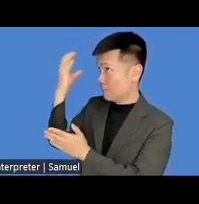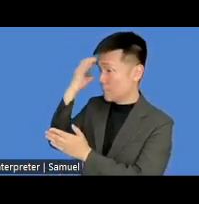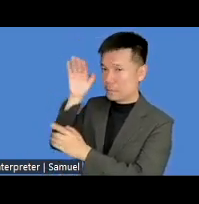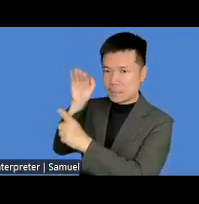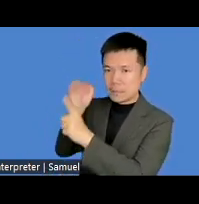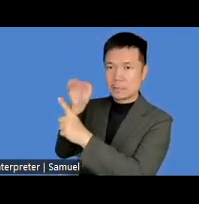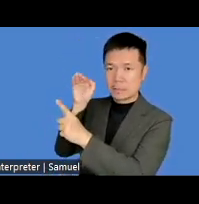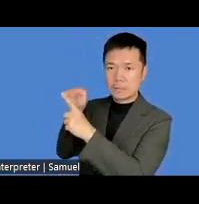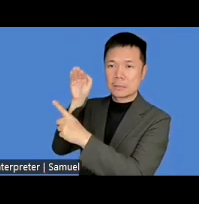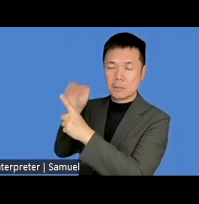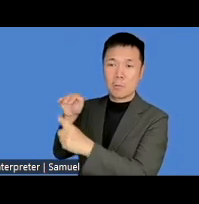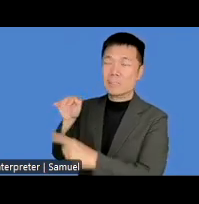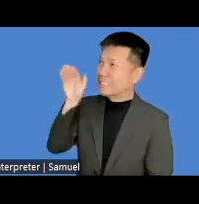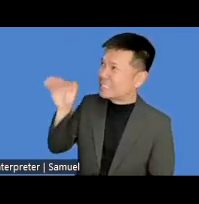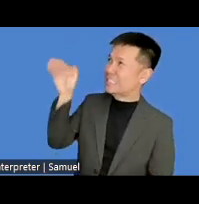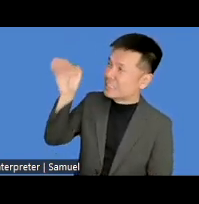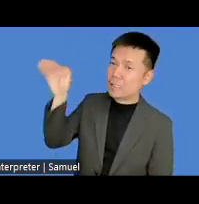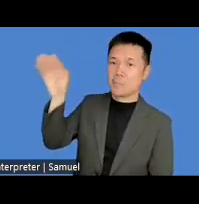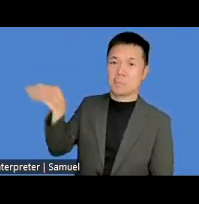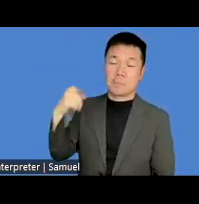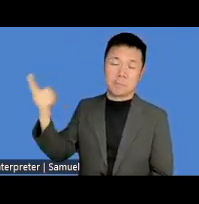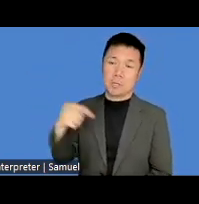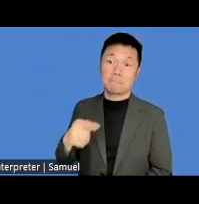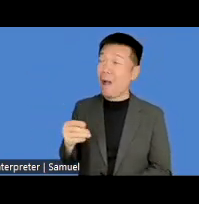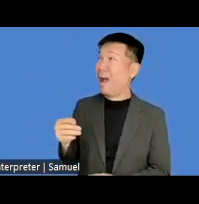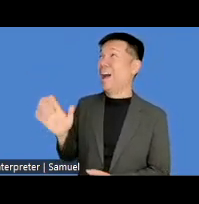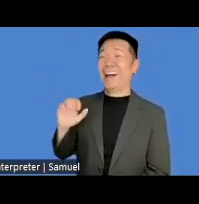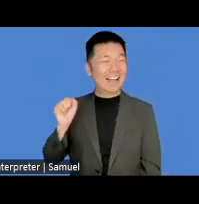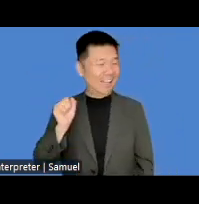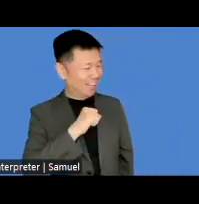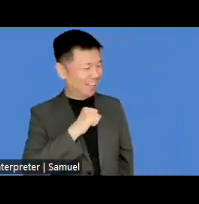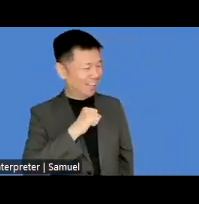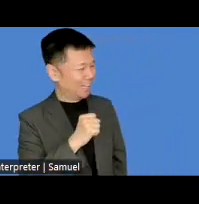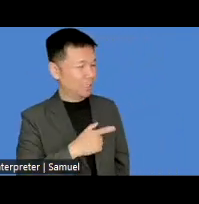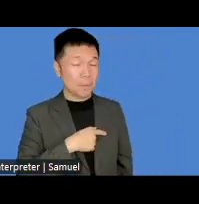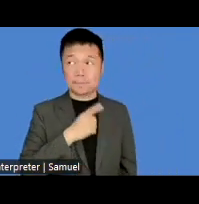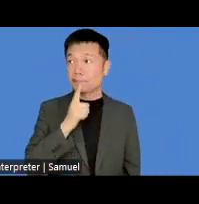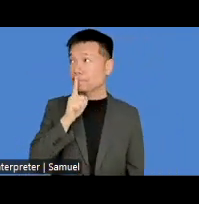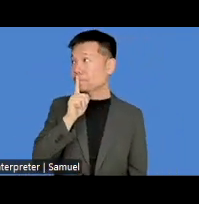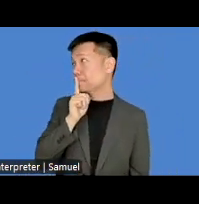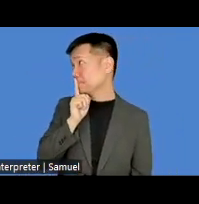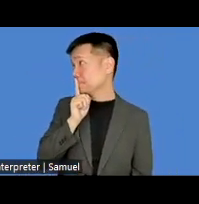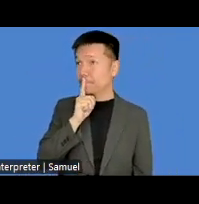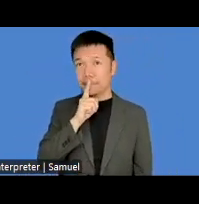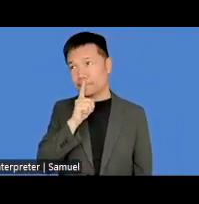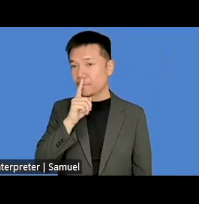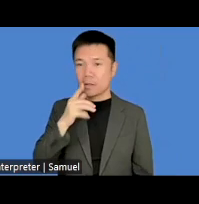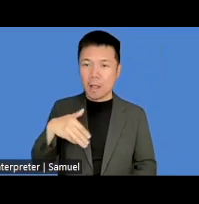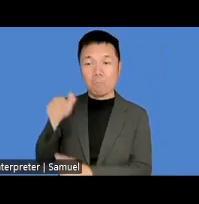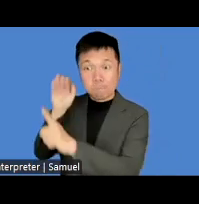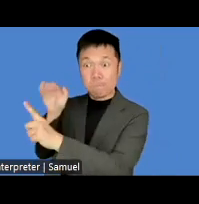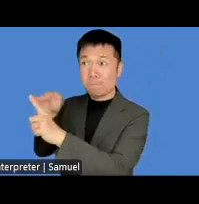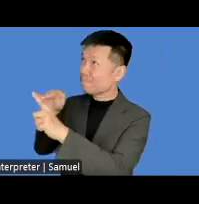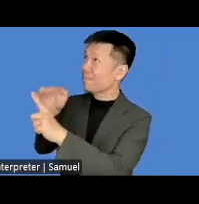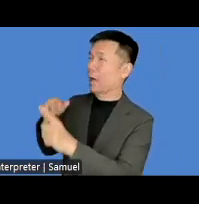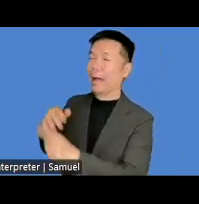the government stays silent for most of the time. There are also opportunities. Currently, we have an